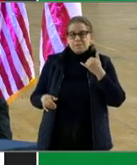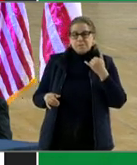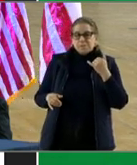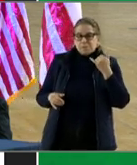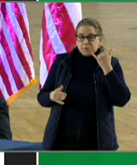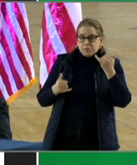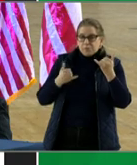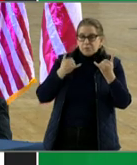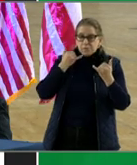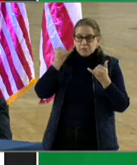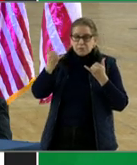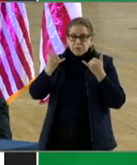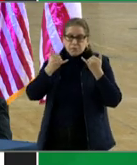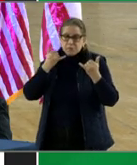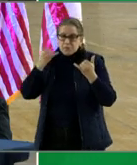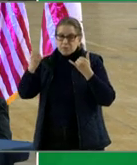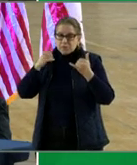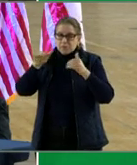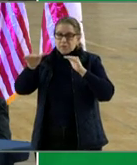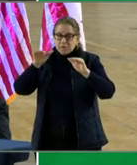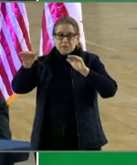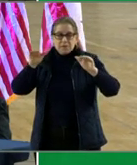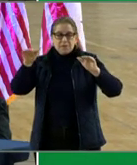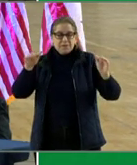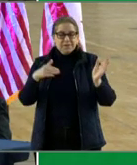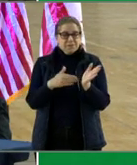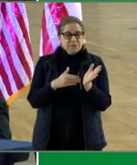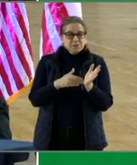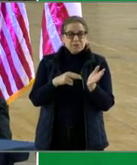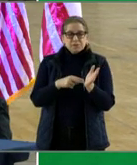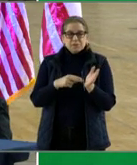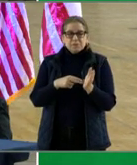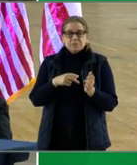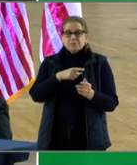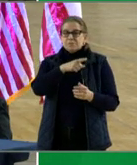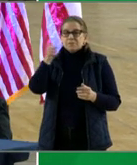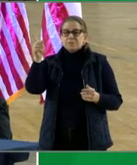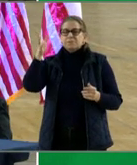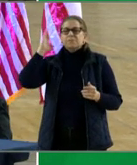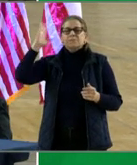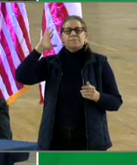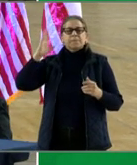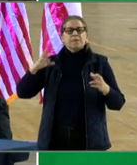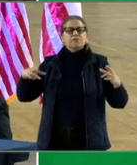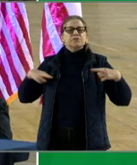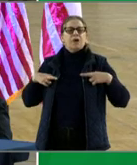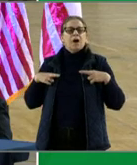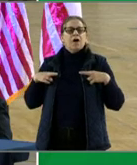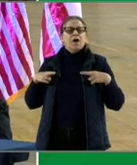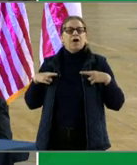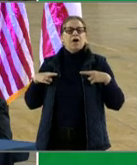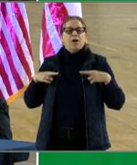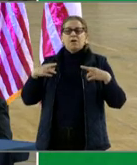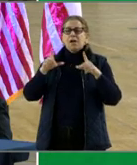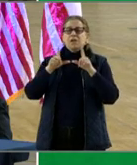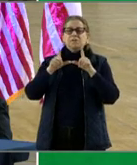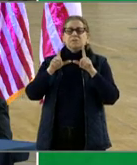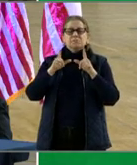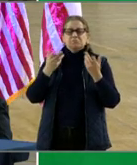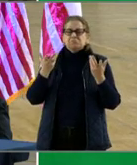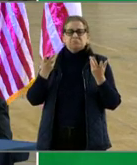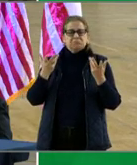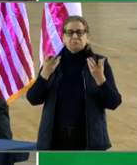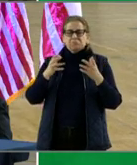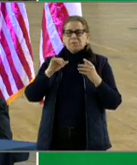will be able to assist any individual who is retired, whose license is in an inactive status in the District of Columbia, to allow them to become